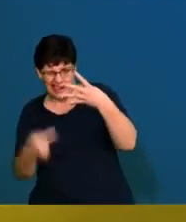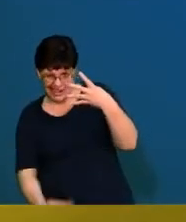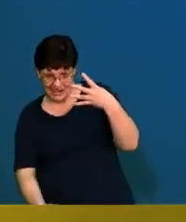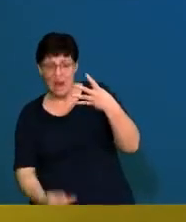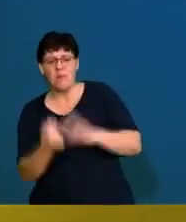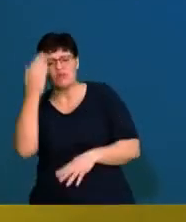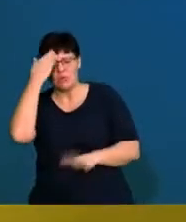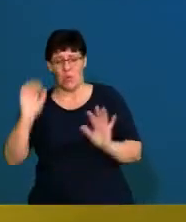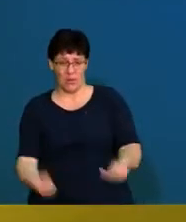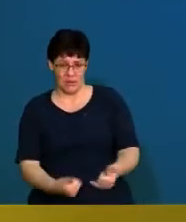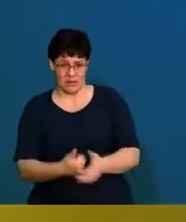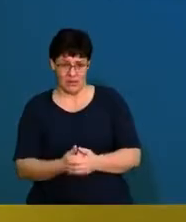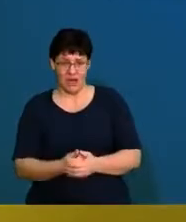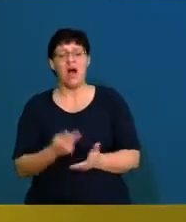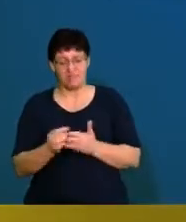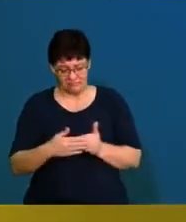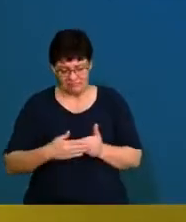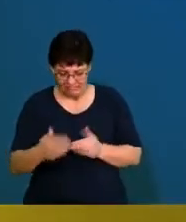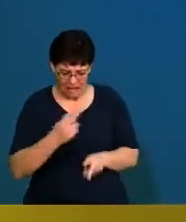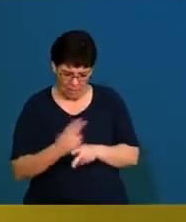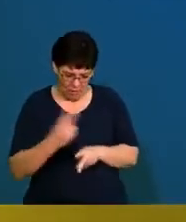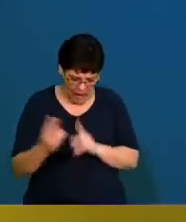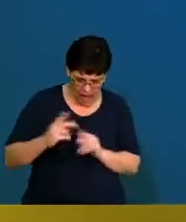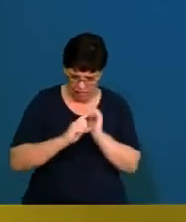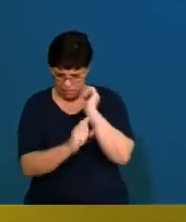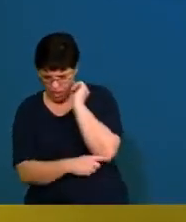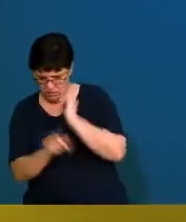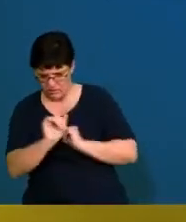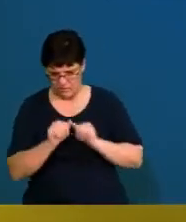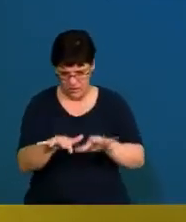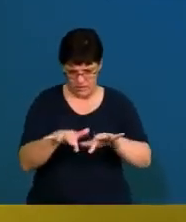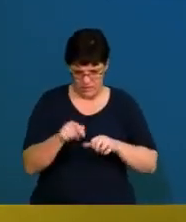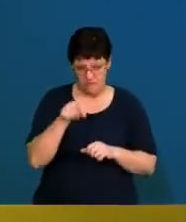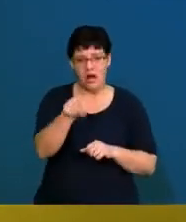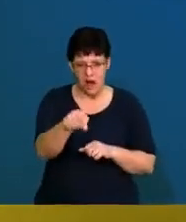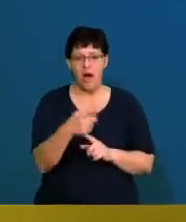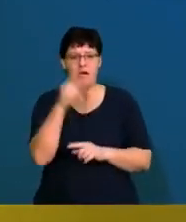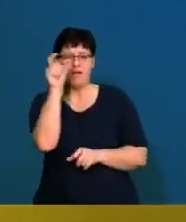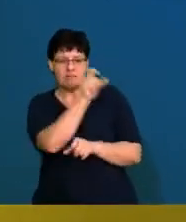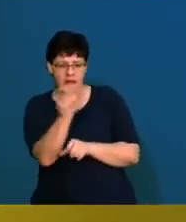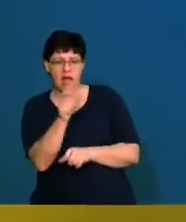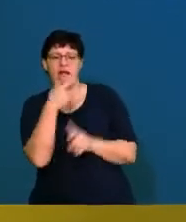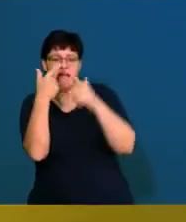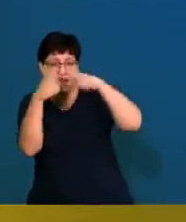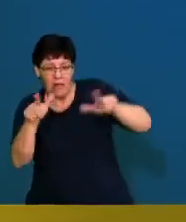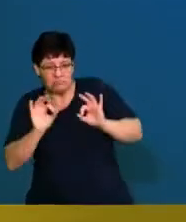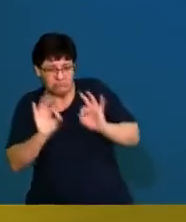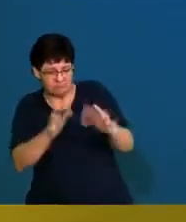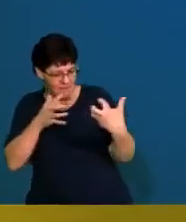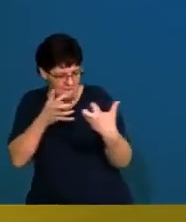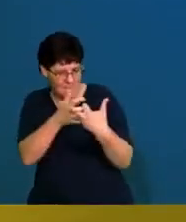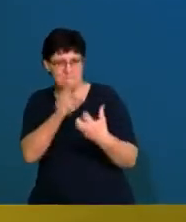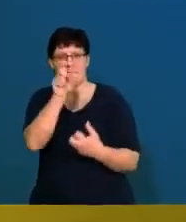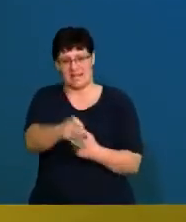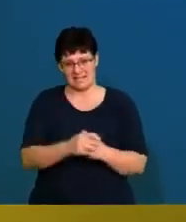on. So during this time, as we do the last push, as we prepare for the exam, let's get the language right, because that's what